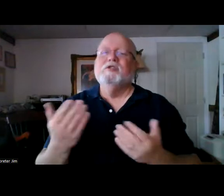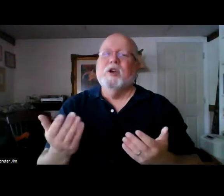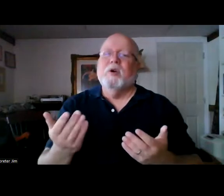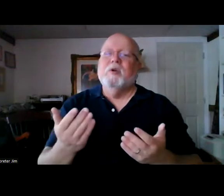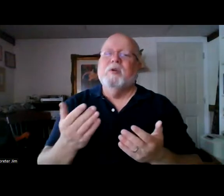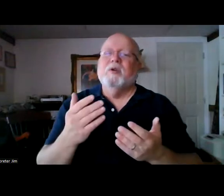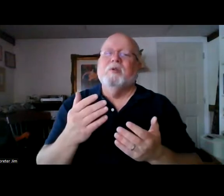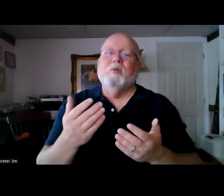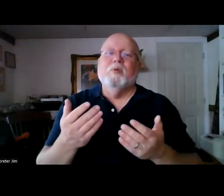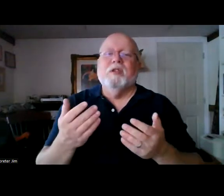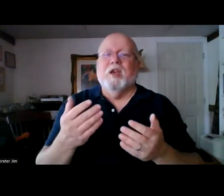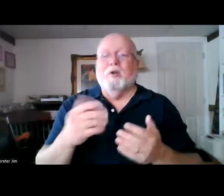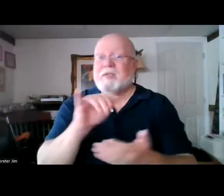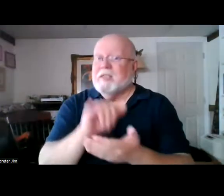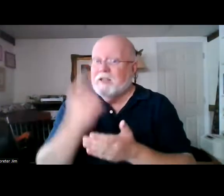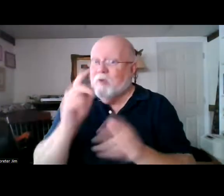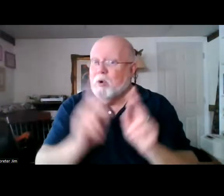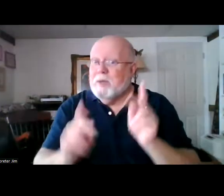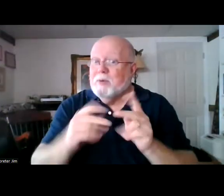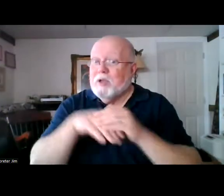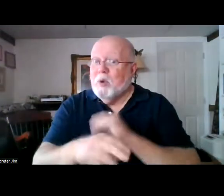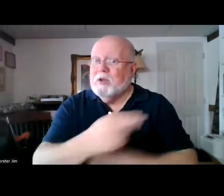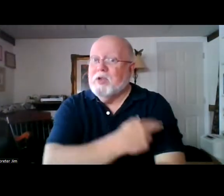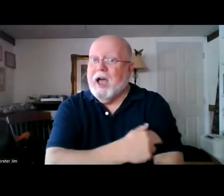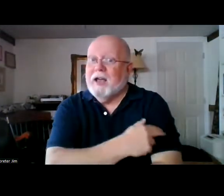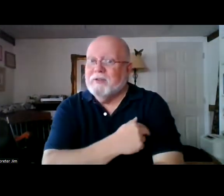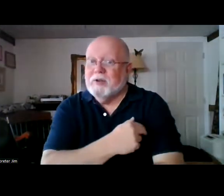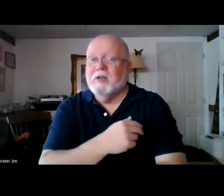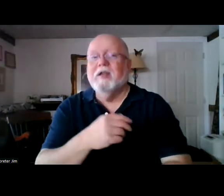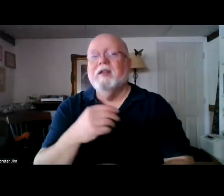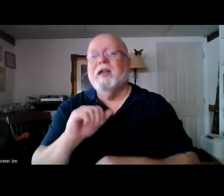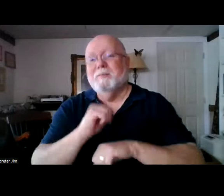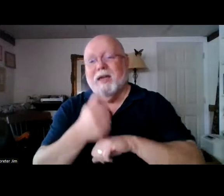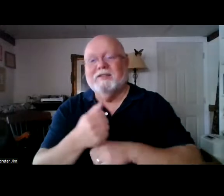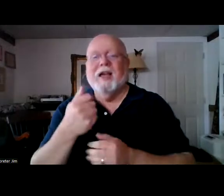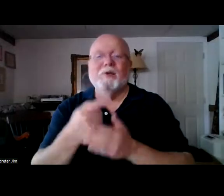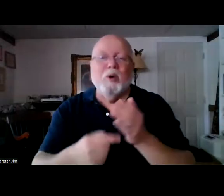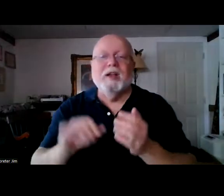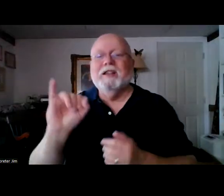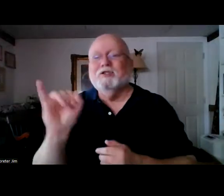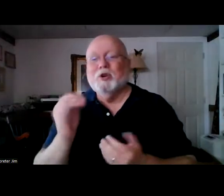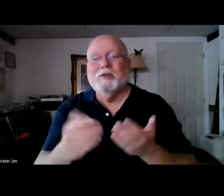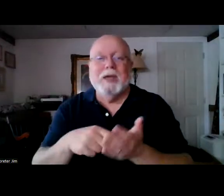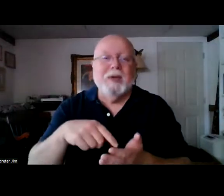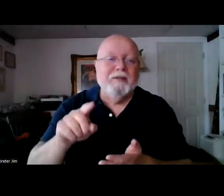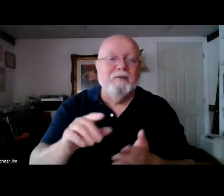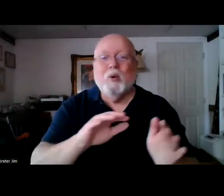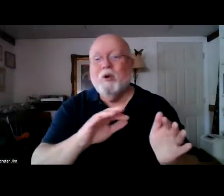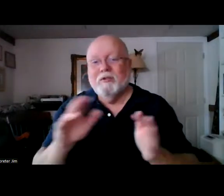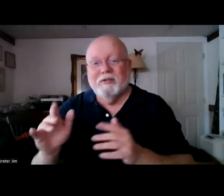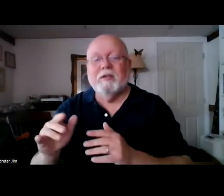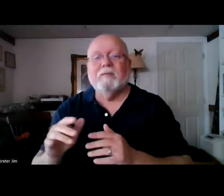get when they go in the hospital. And again, it's about sort of what insurances may pay for and so forth. So you're more likely to put up